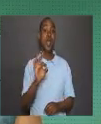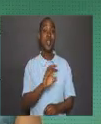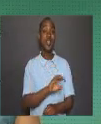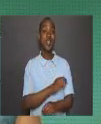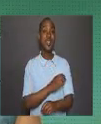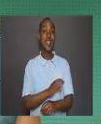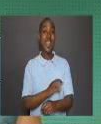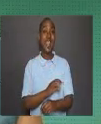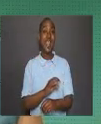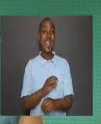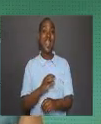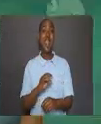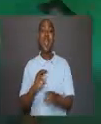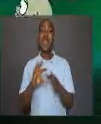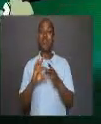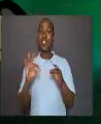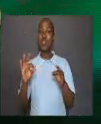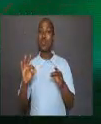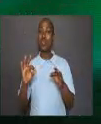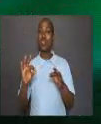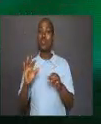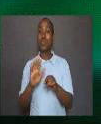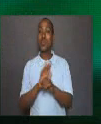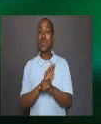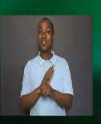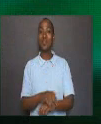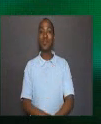complete sentences.